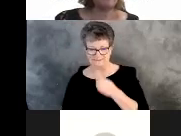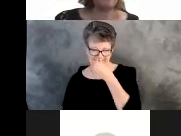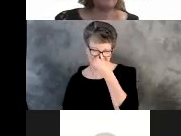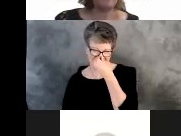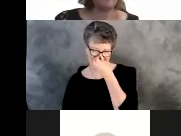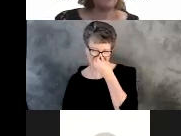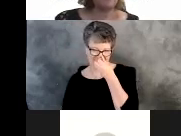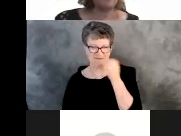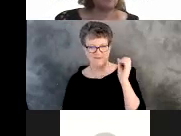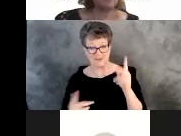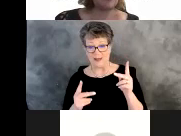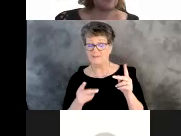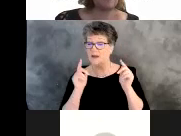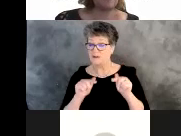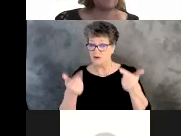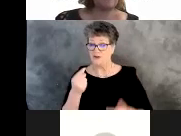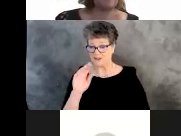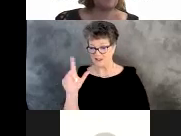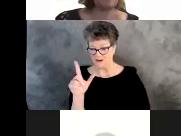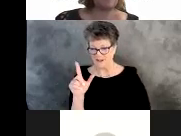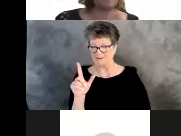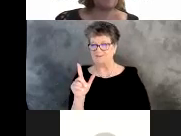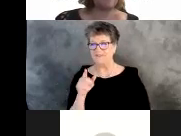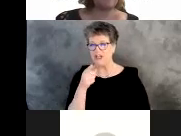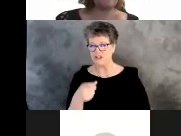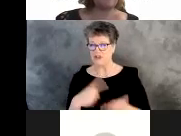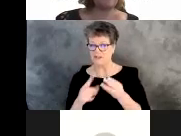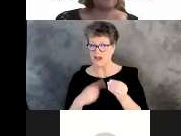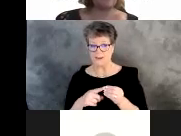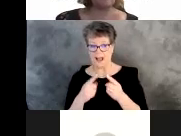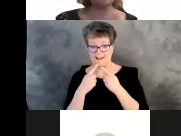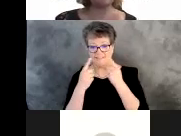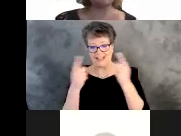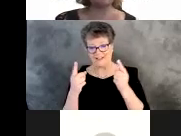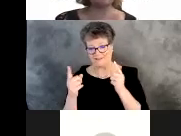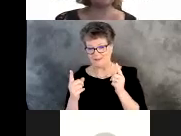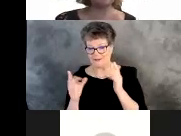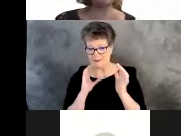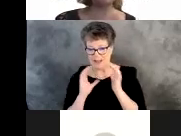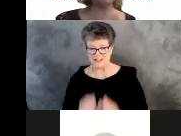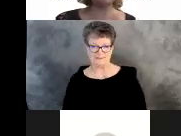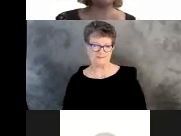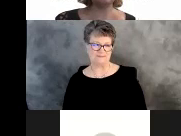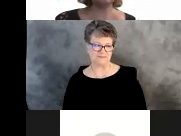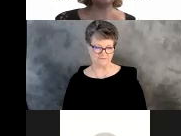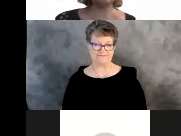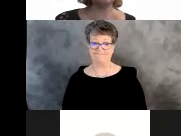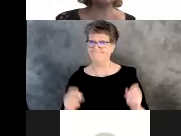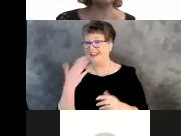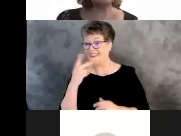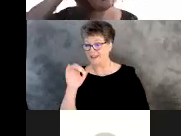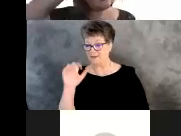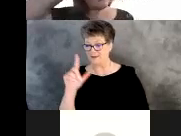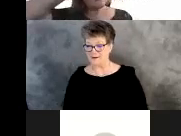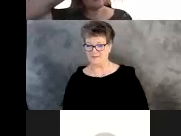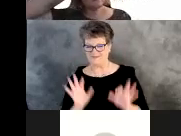All right, and now I'm going to turn it to Cheryl, and she'll talk about effective communication. Okay, thank you, April. That